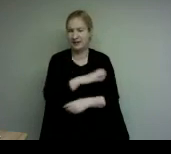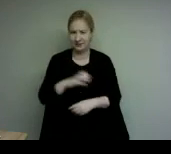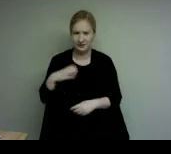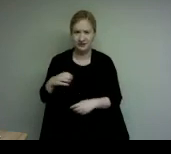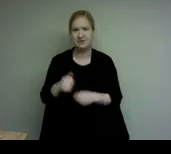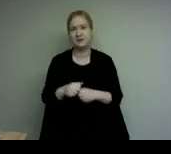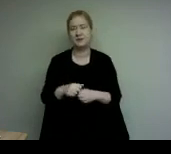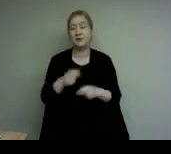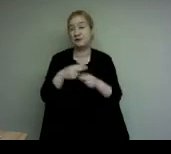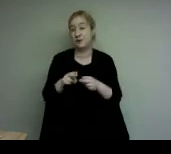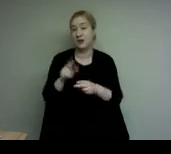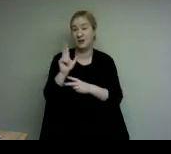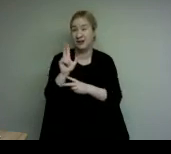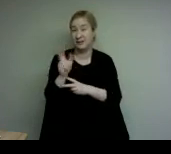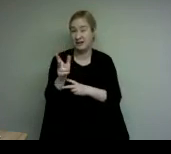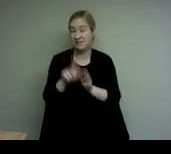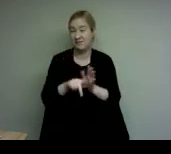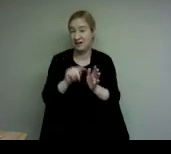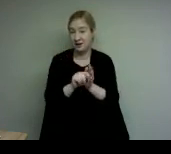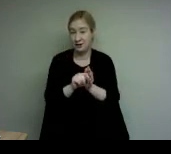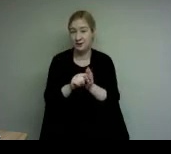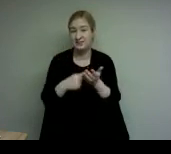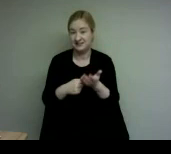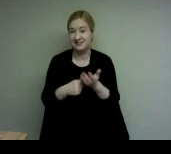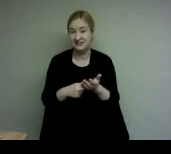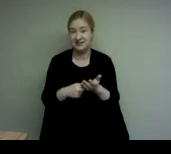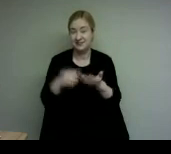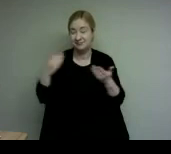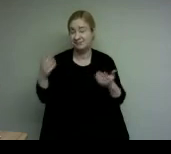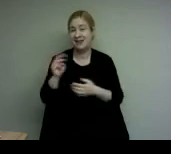video to talk about and show who we are and what we do.